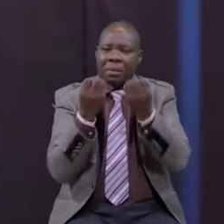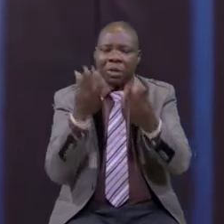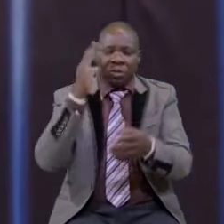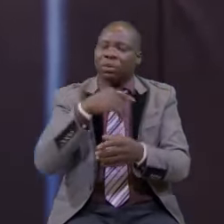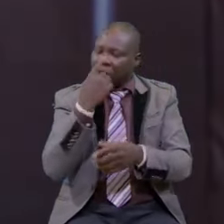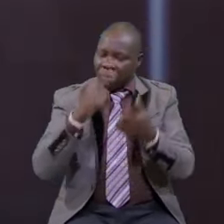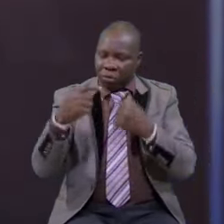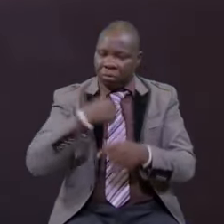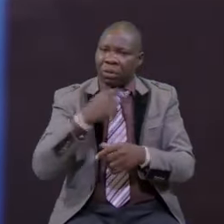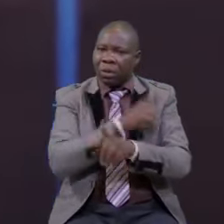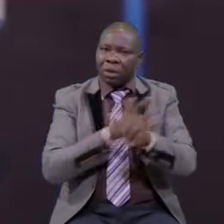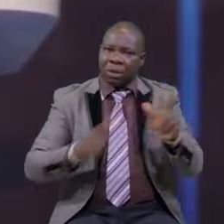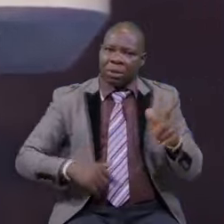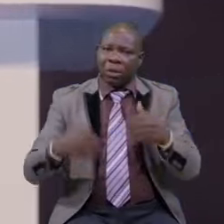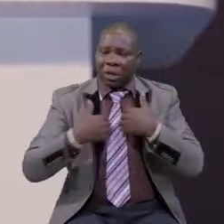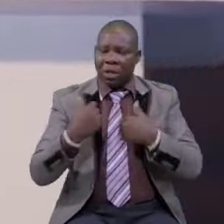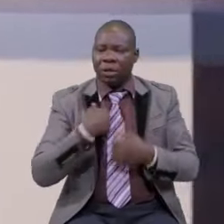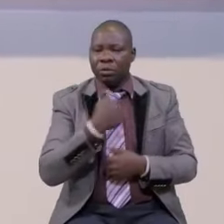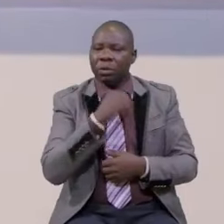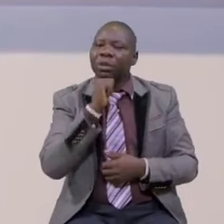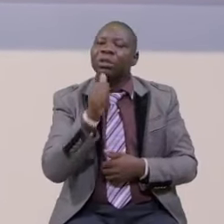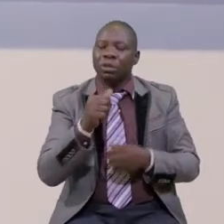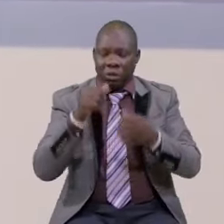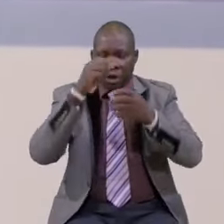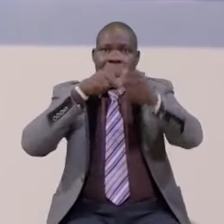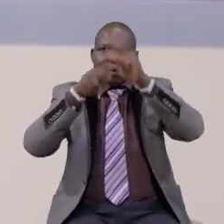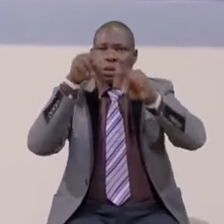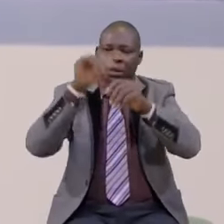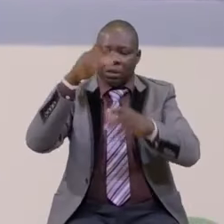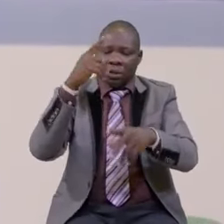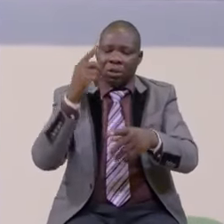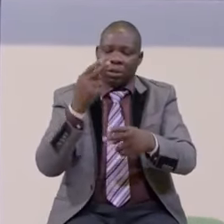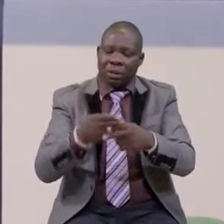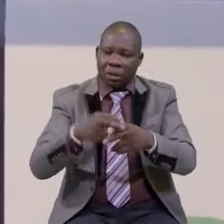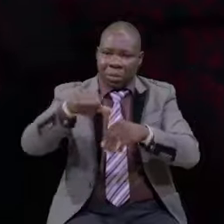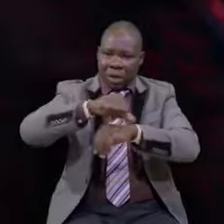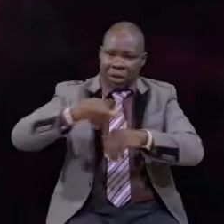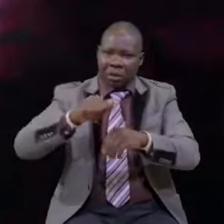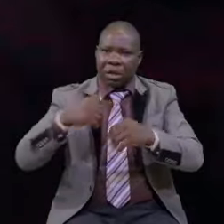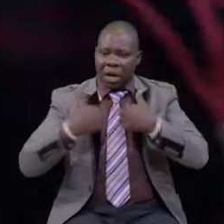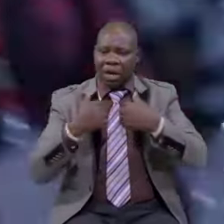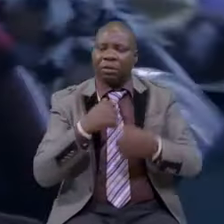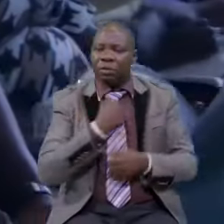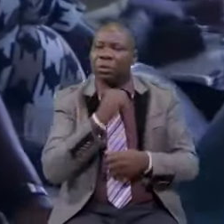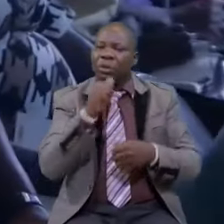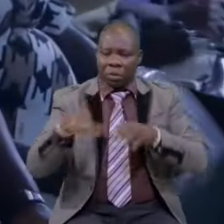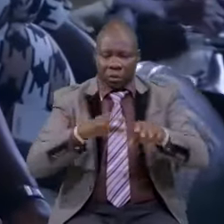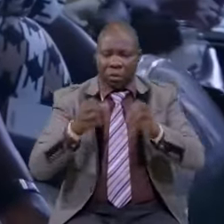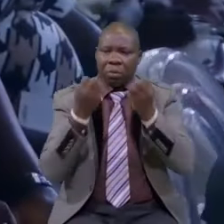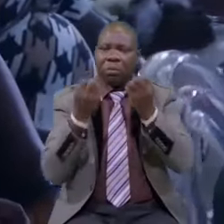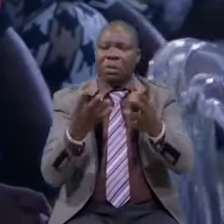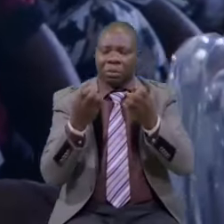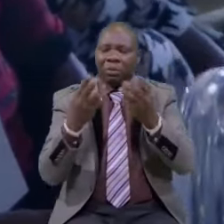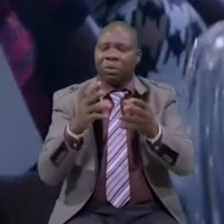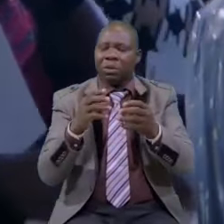Lord, have we not prophesied in your name anointing? Have we not done many wonderful works in your name anointing?